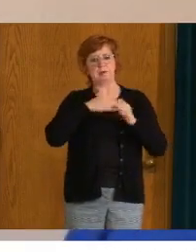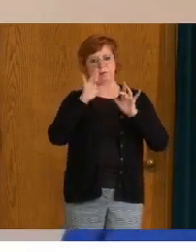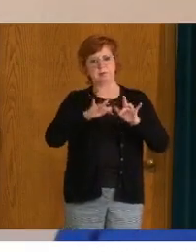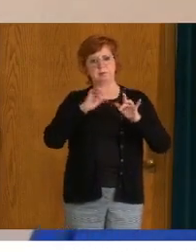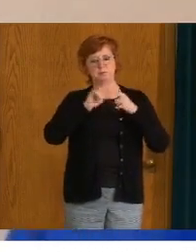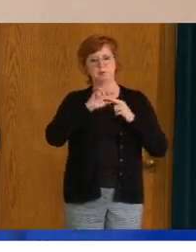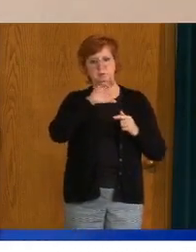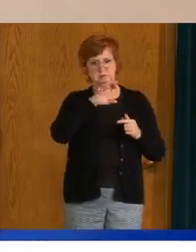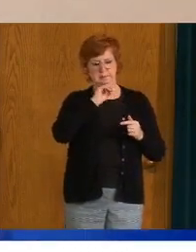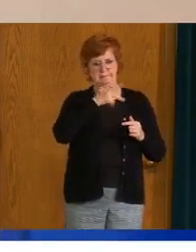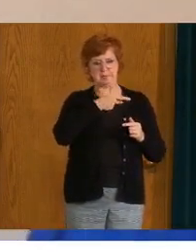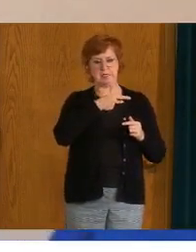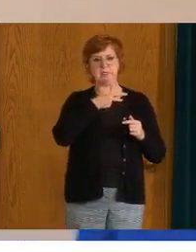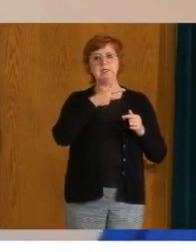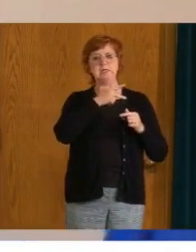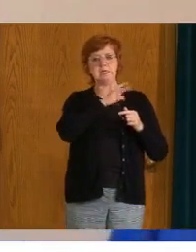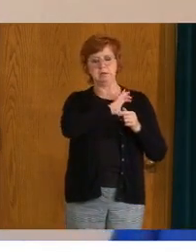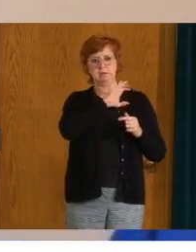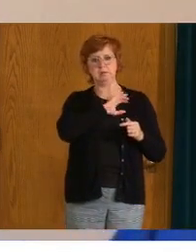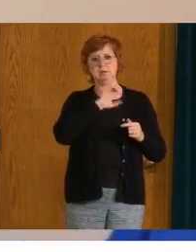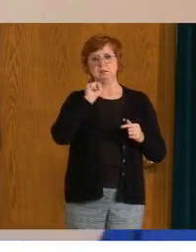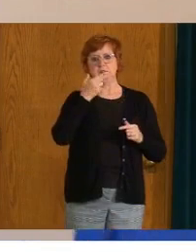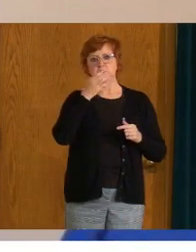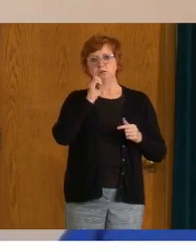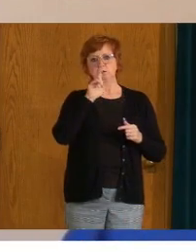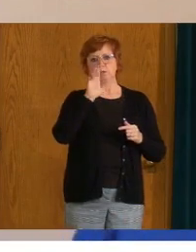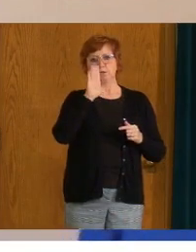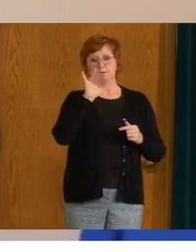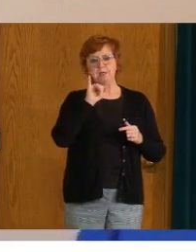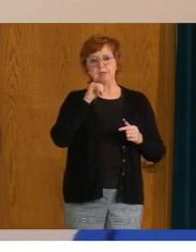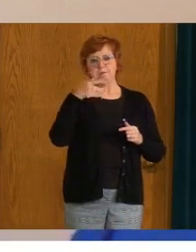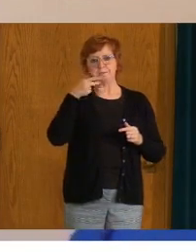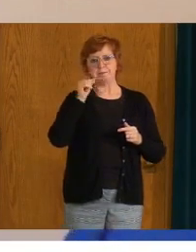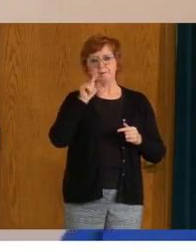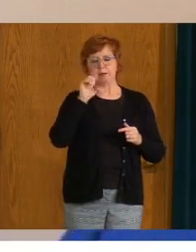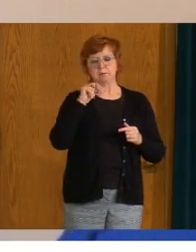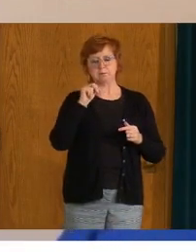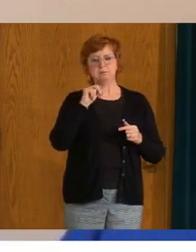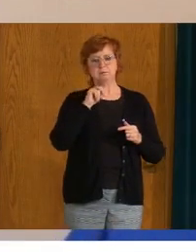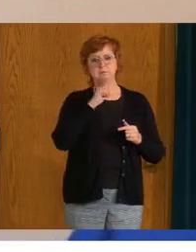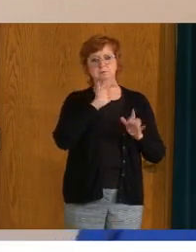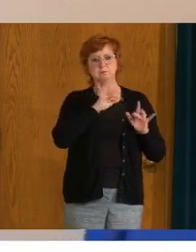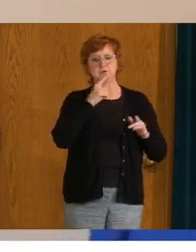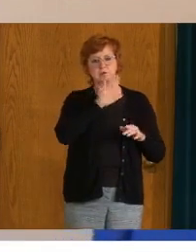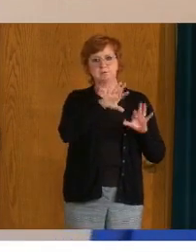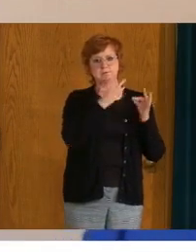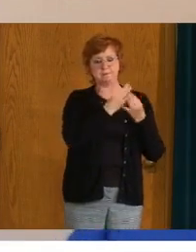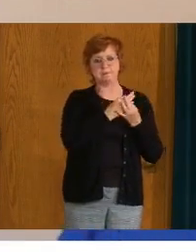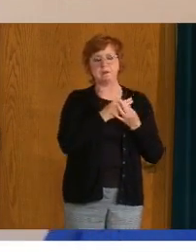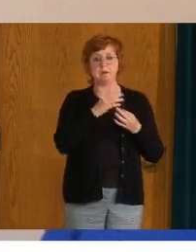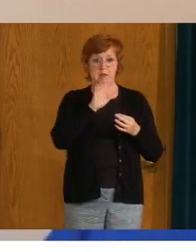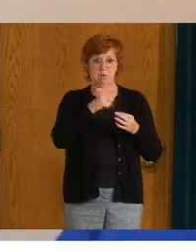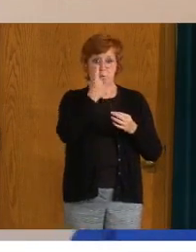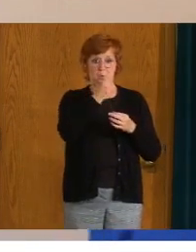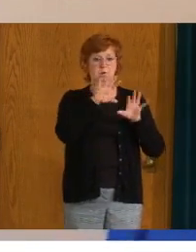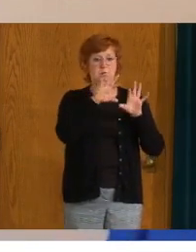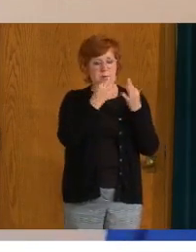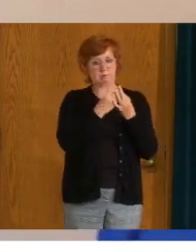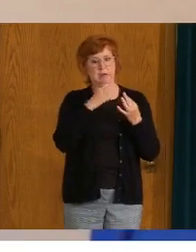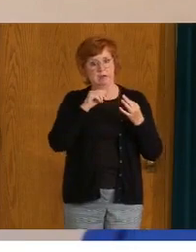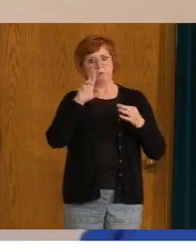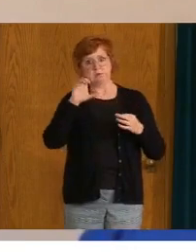our CMP Constable Shelby Patton. Our thoughts at the SHA are also with every member of the larger RCMP family. We know this weighs heavy on them,